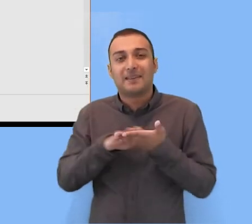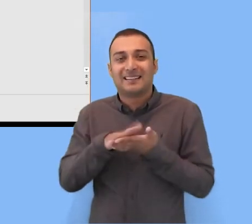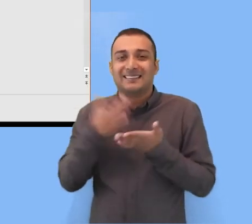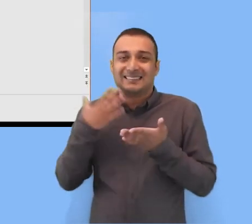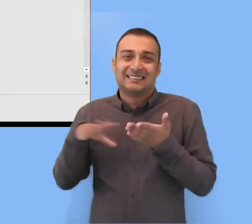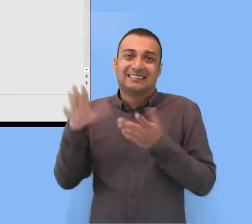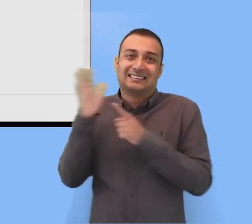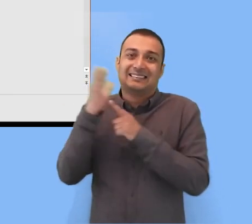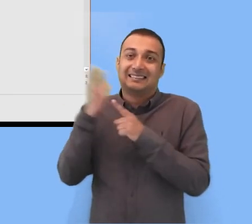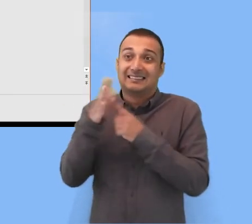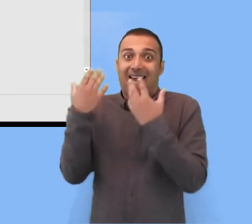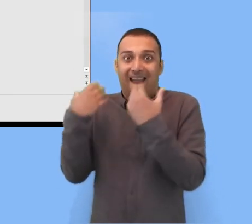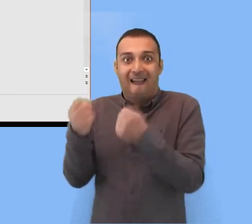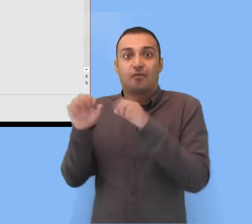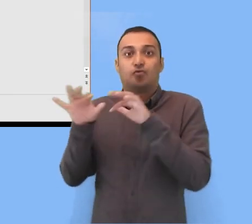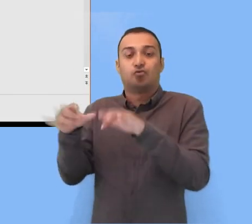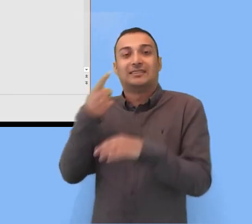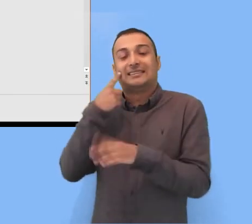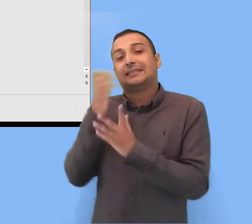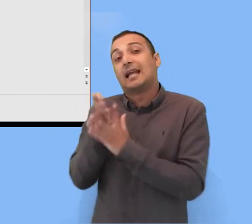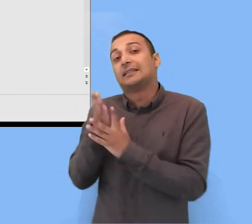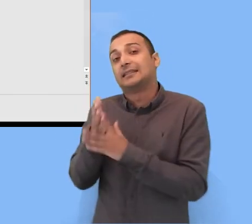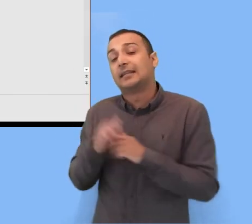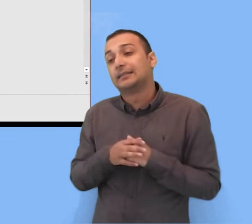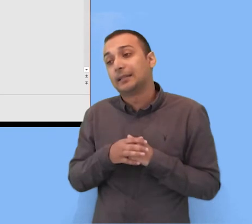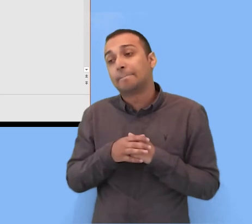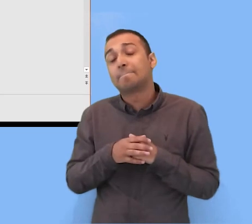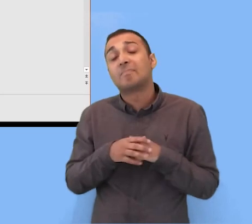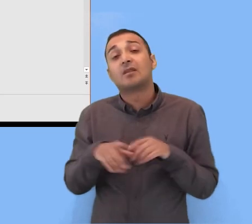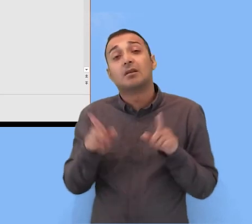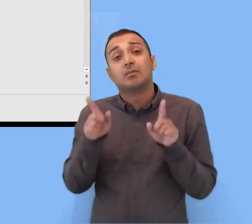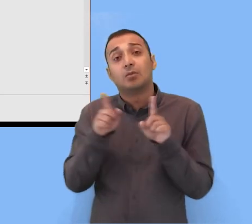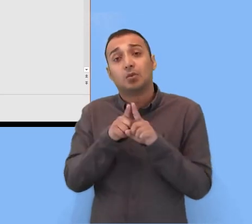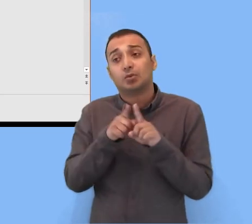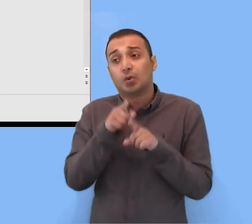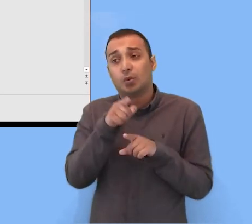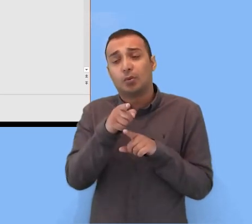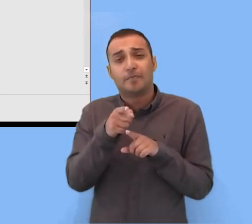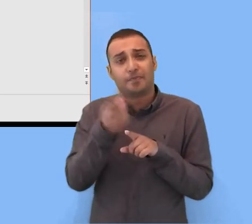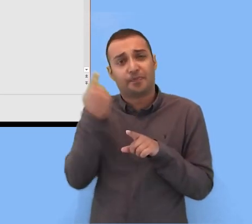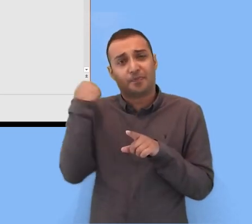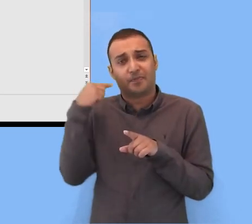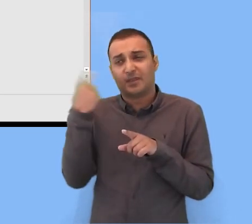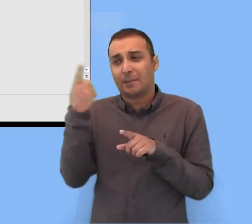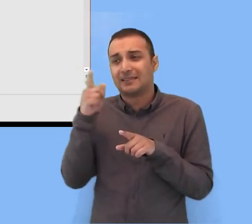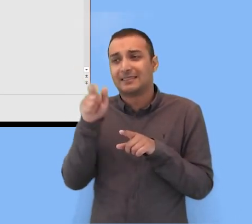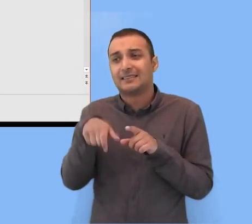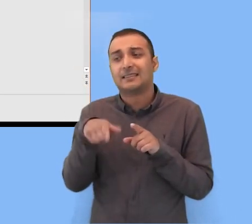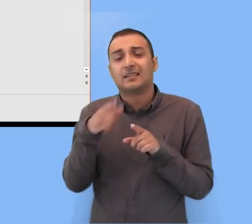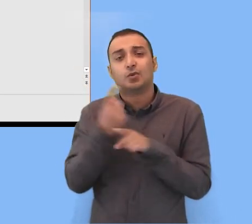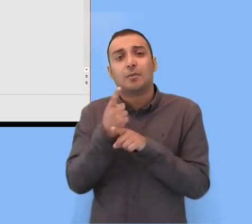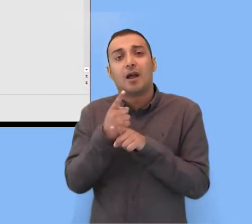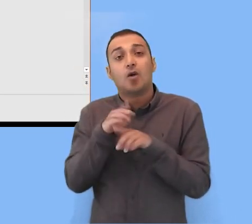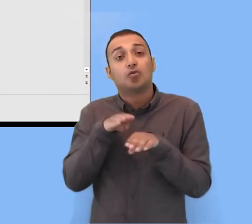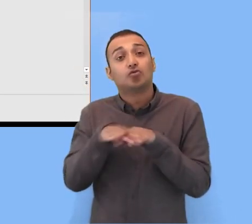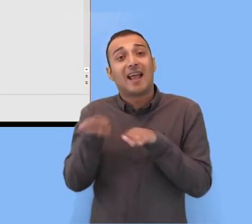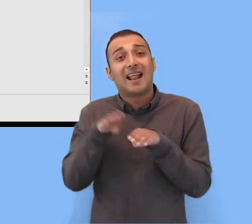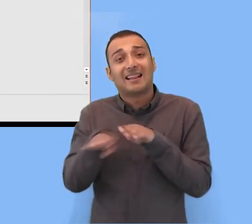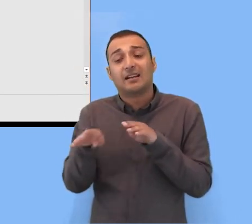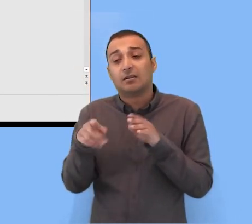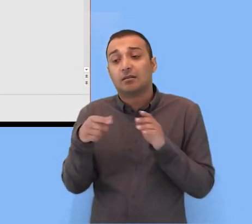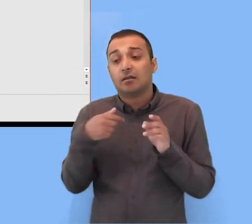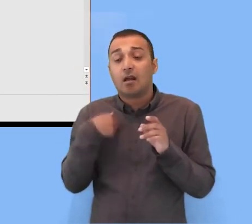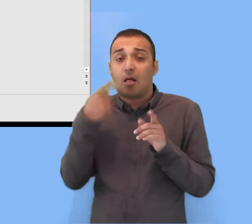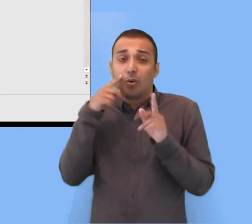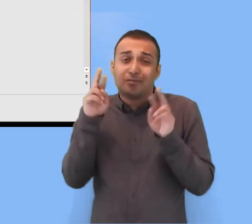back to the question of training, I thought this would be a resource as hopefully part